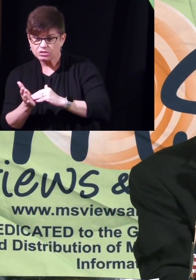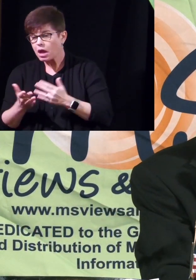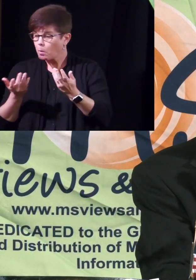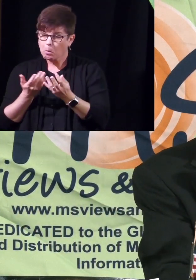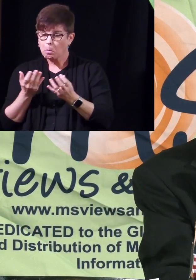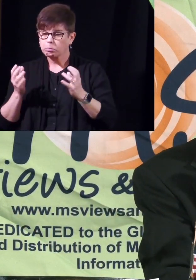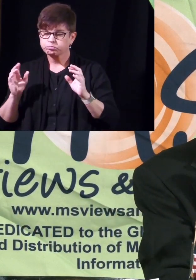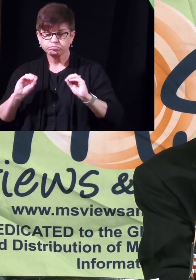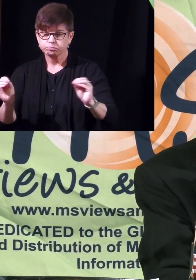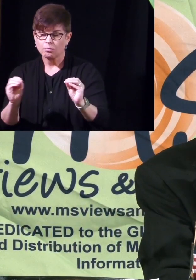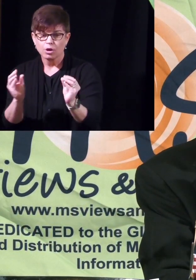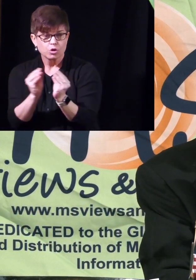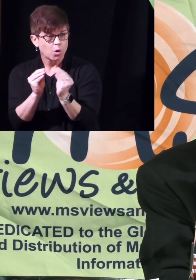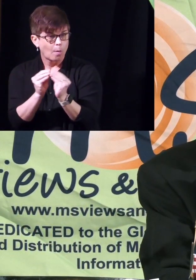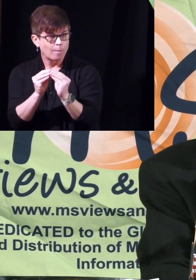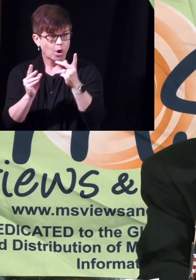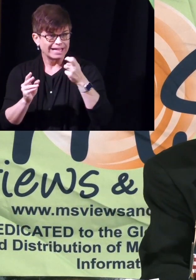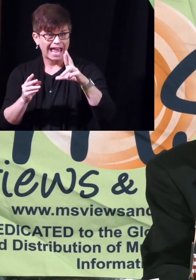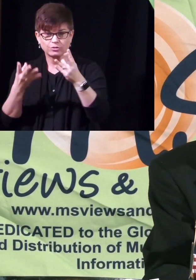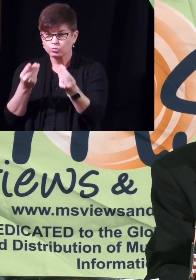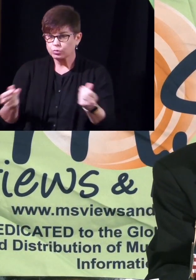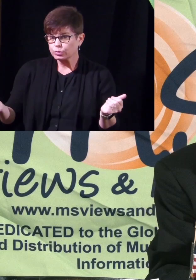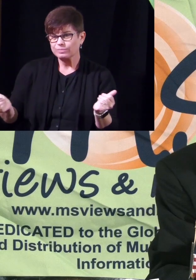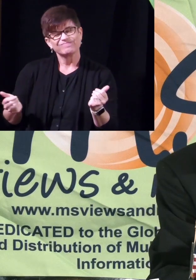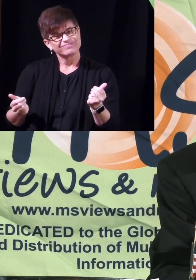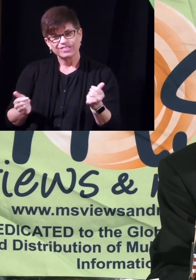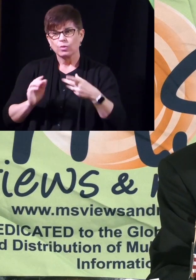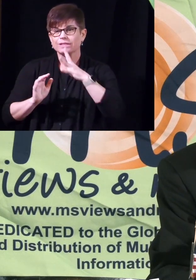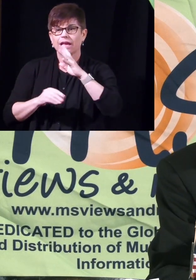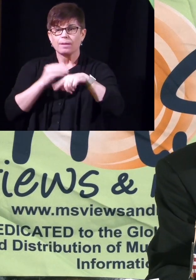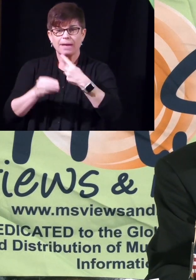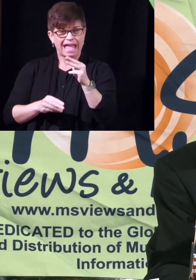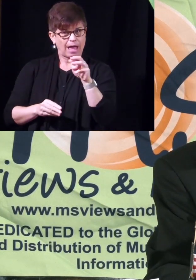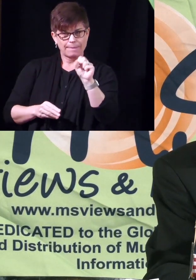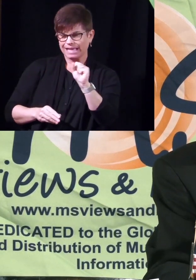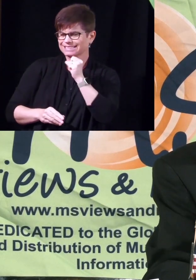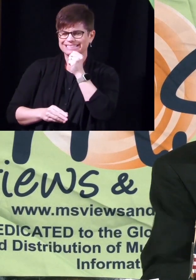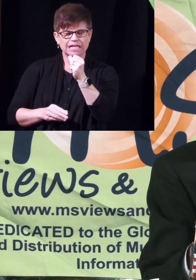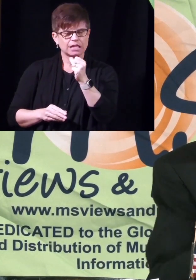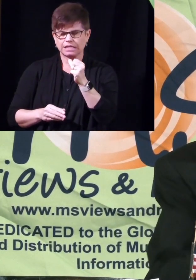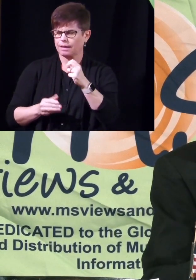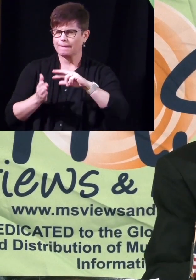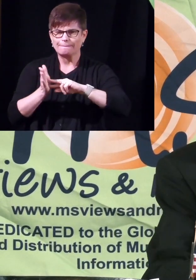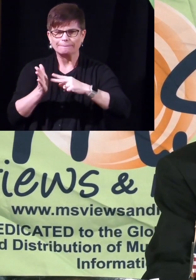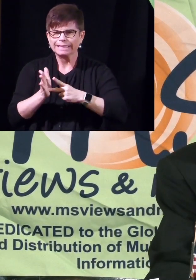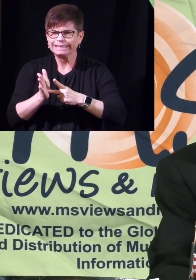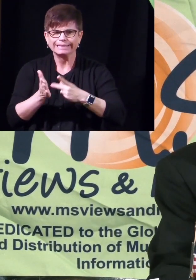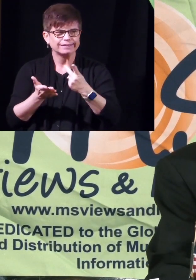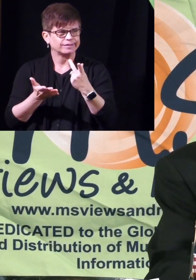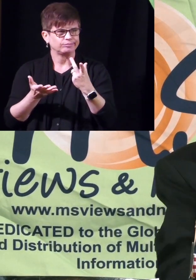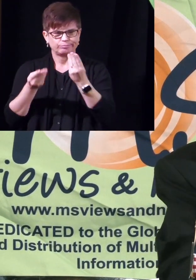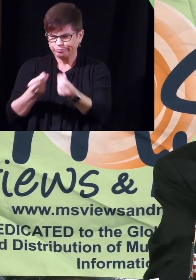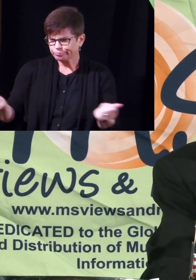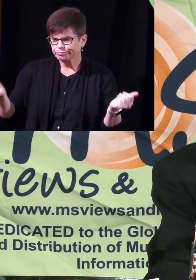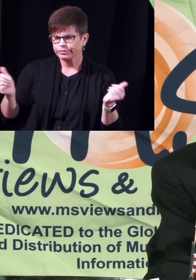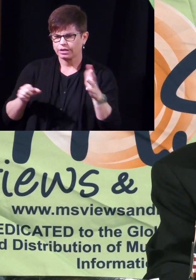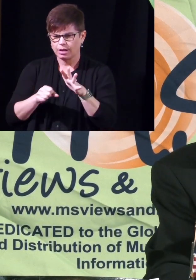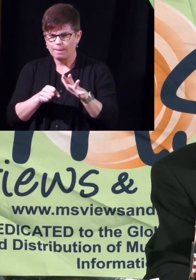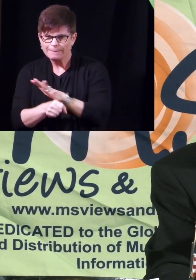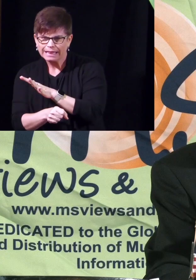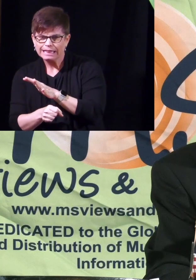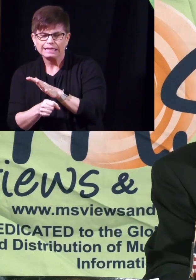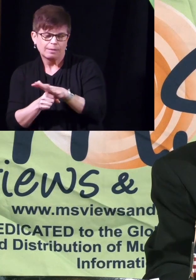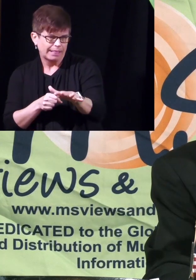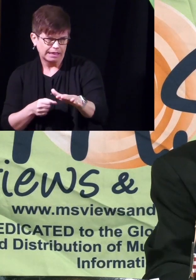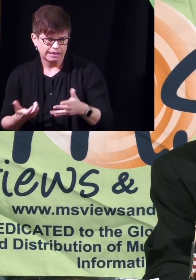we know when we say MS is relapsing and remitting, they're not necessarily free of MS. There might be no obvious way we know what's going on. We're going to talk about that in